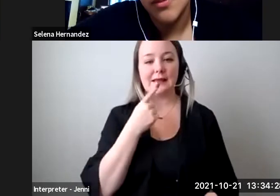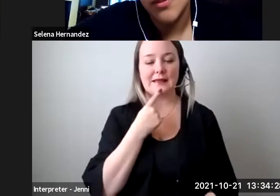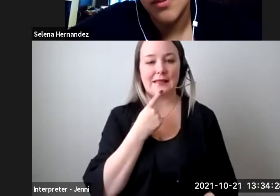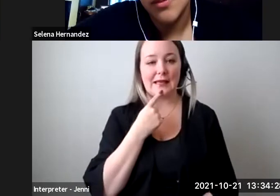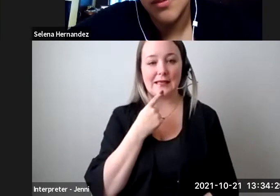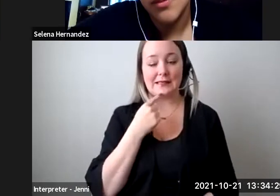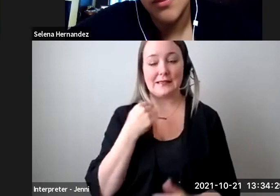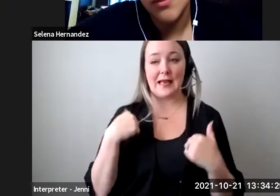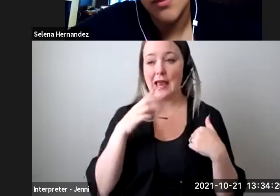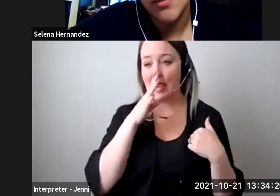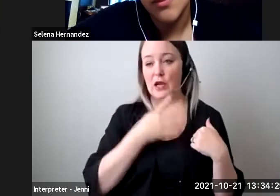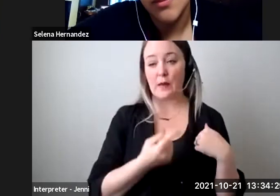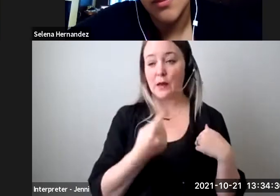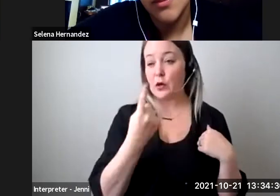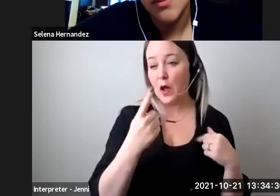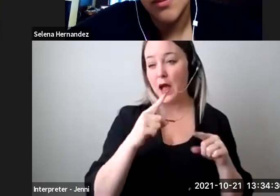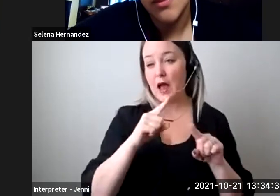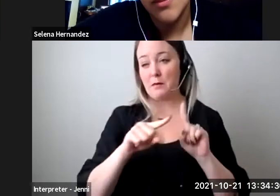one.